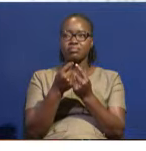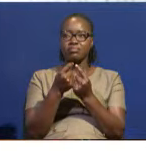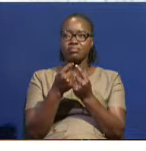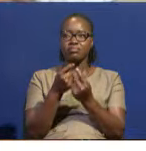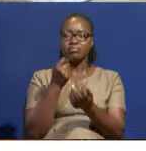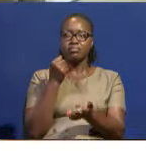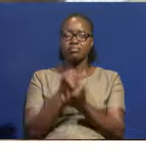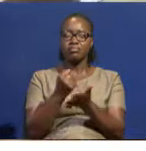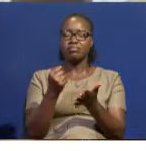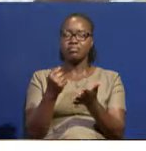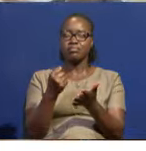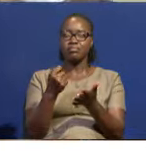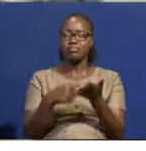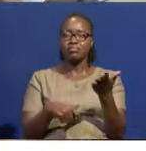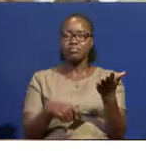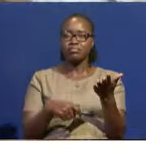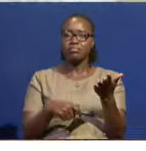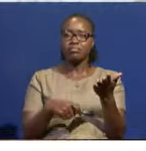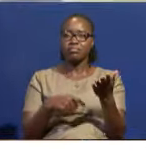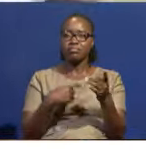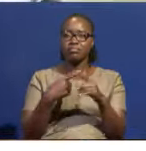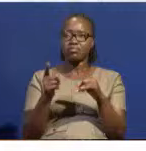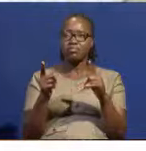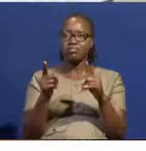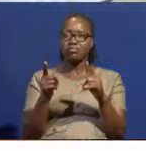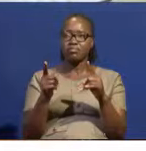stamp duty. But until